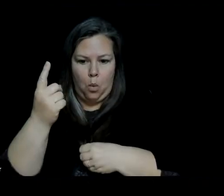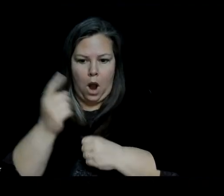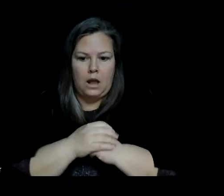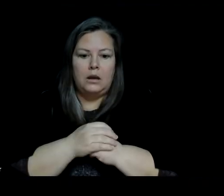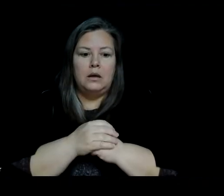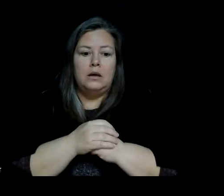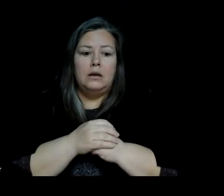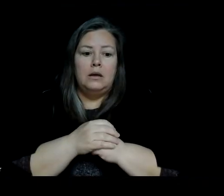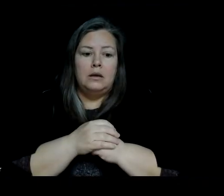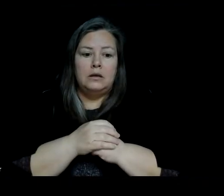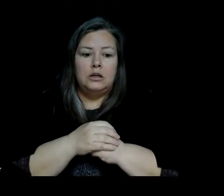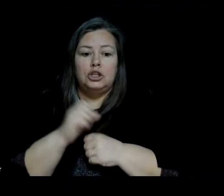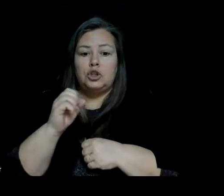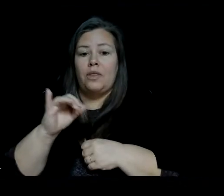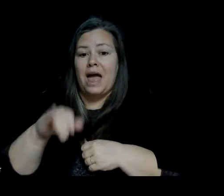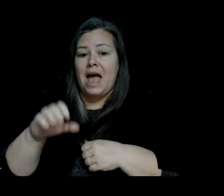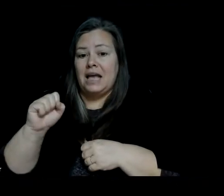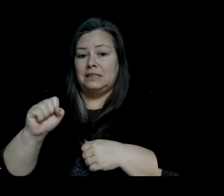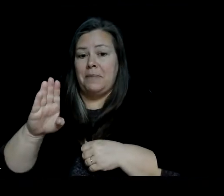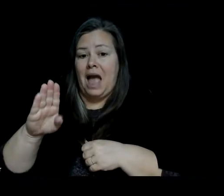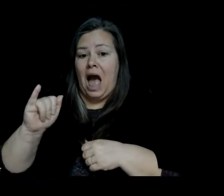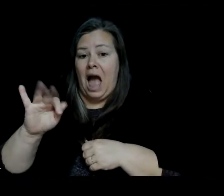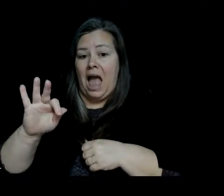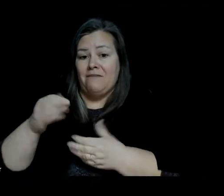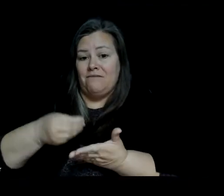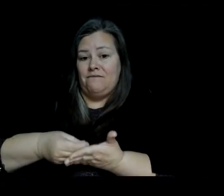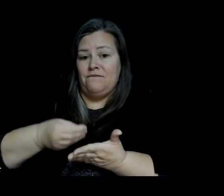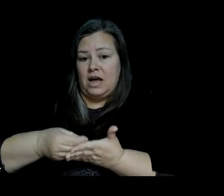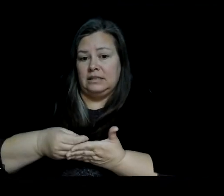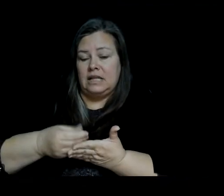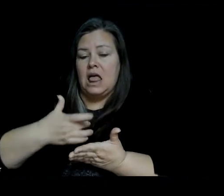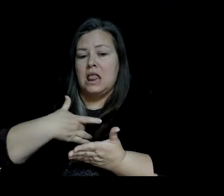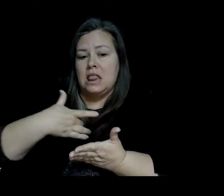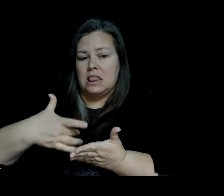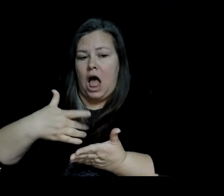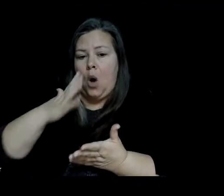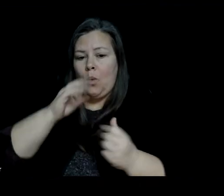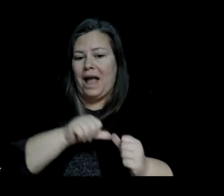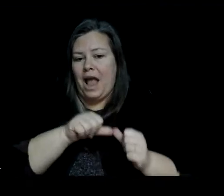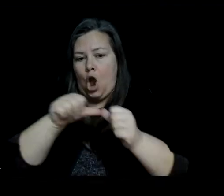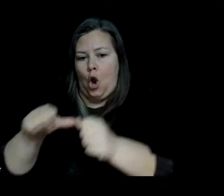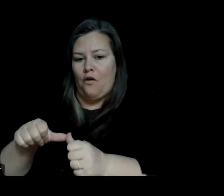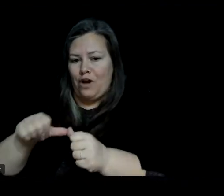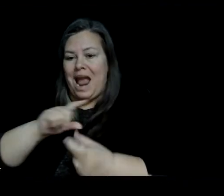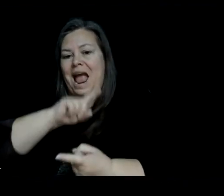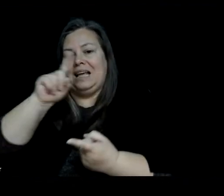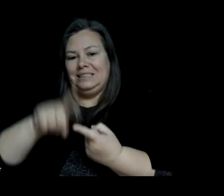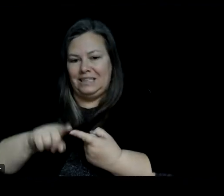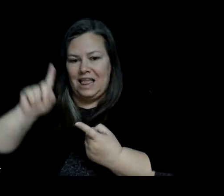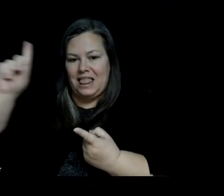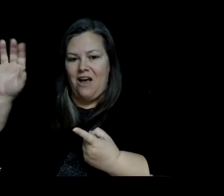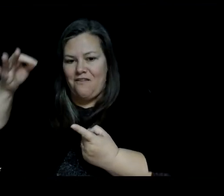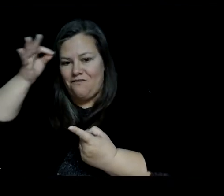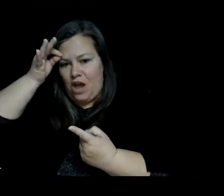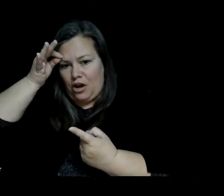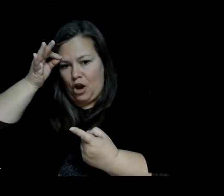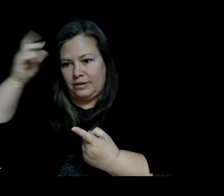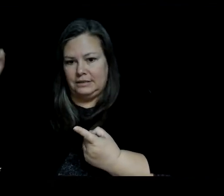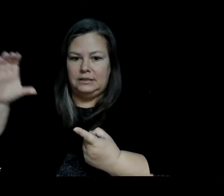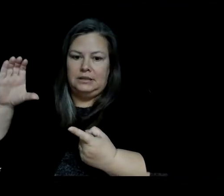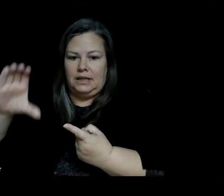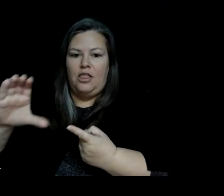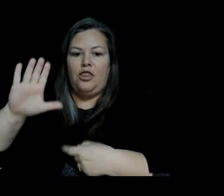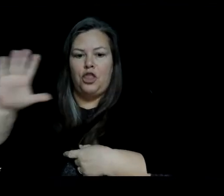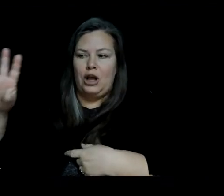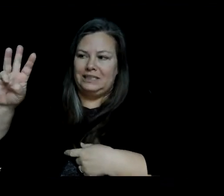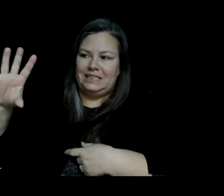And so the SIBF funds will likely be carried over until the federal government distributes the 65%